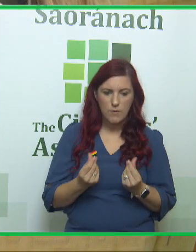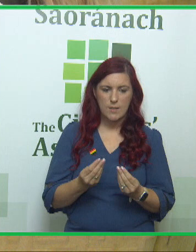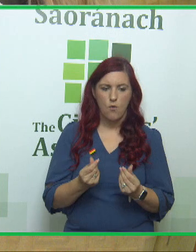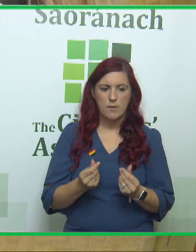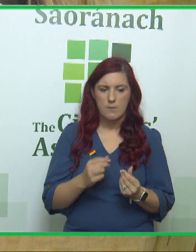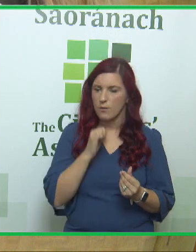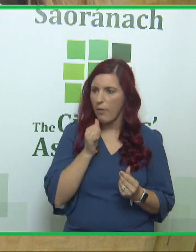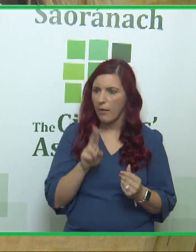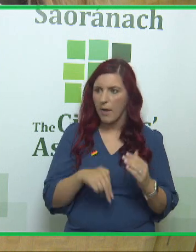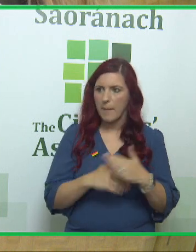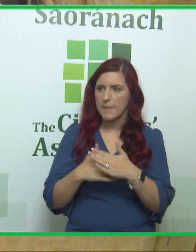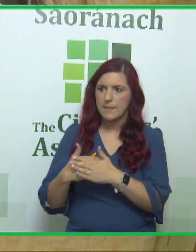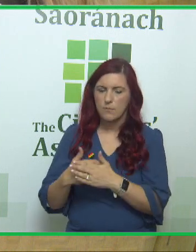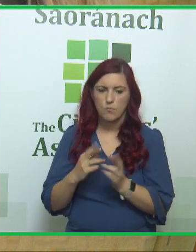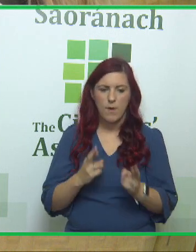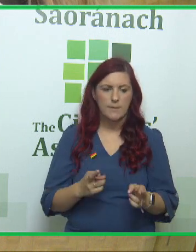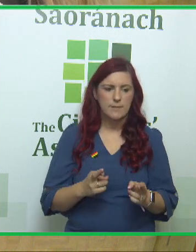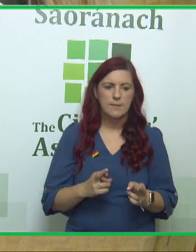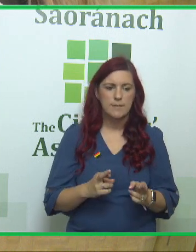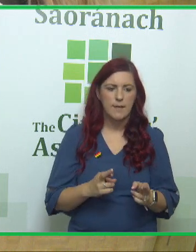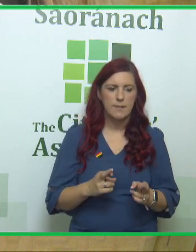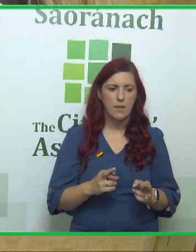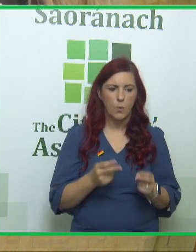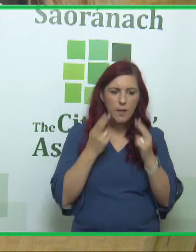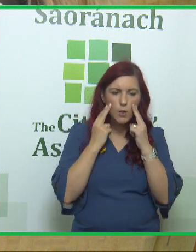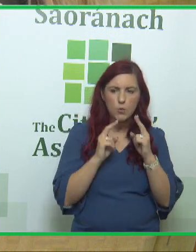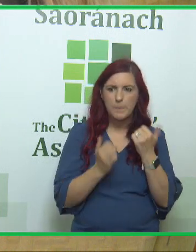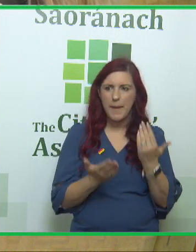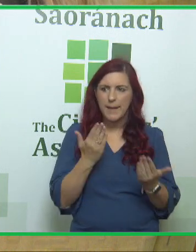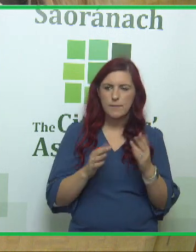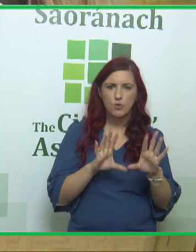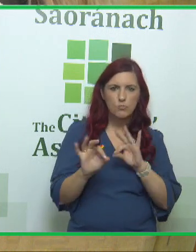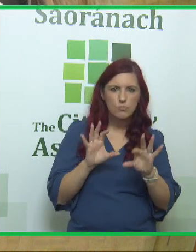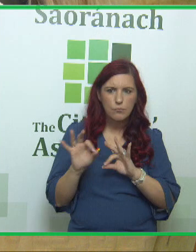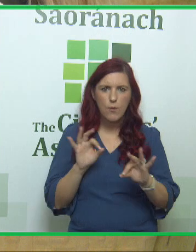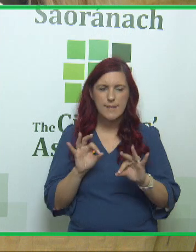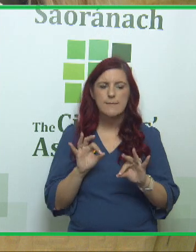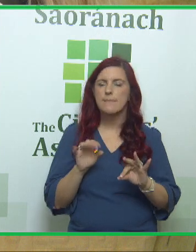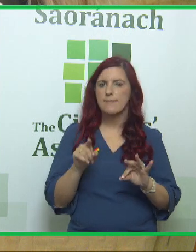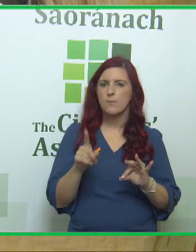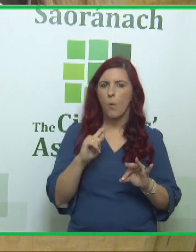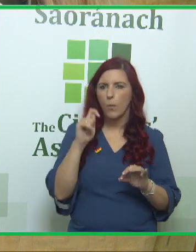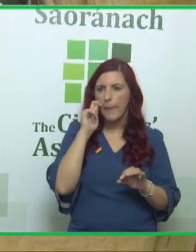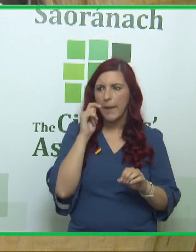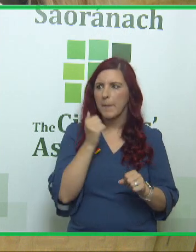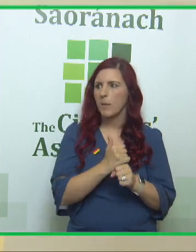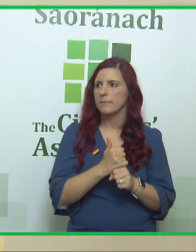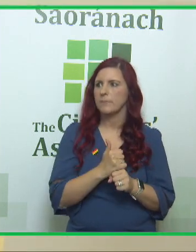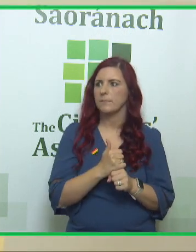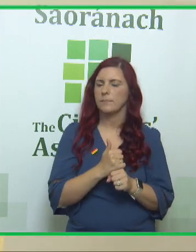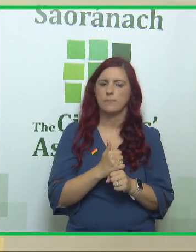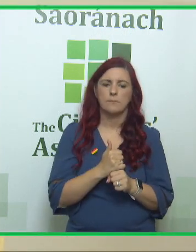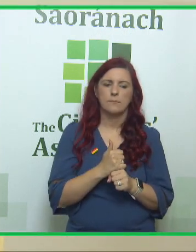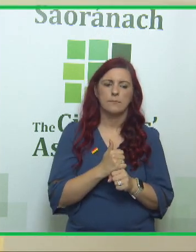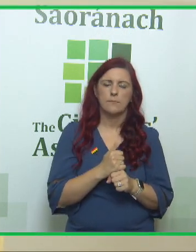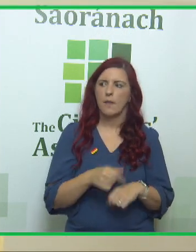unlimited. Choices have to be made, and when you look at that kind of the allocation of resources and how